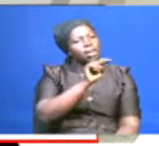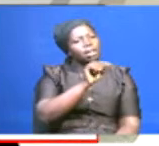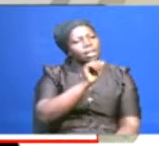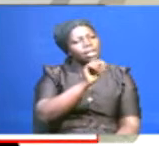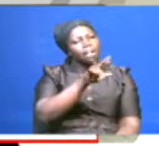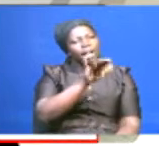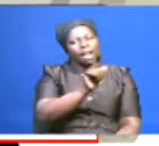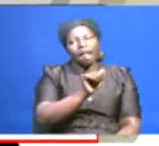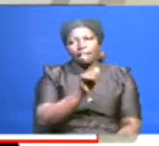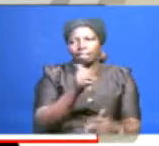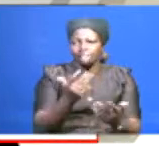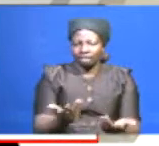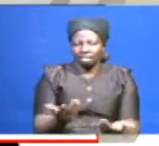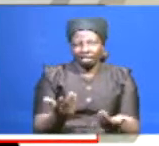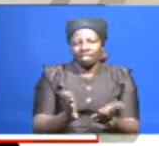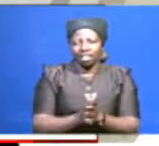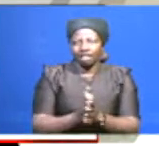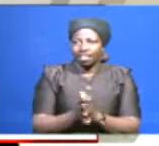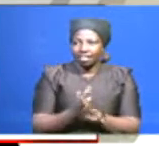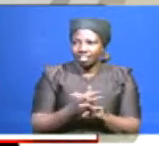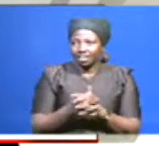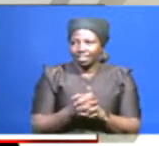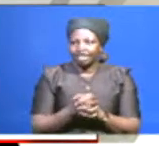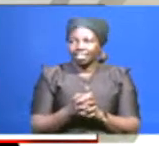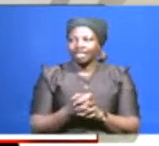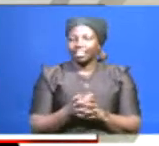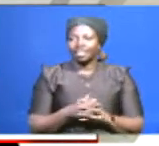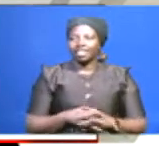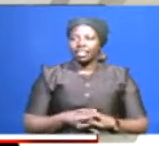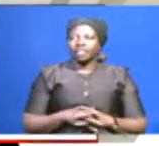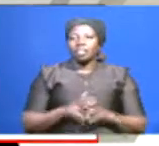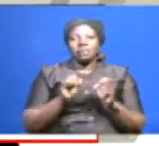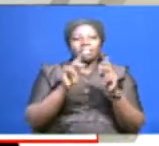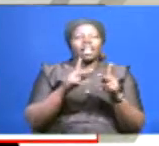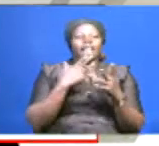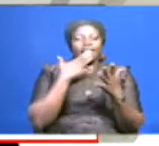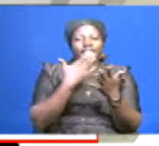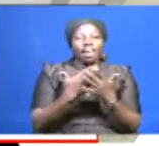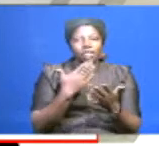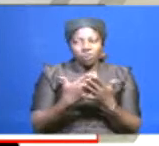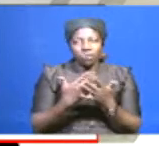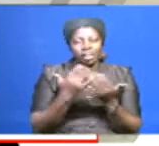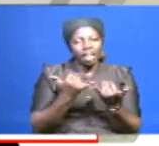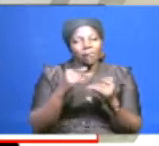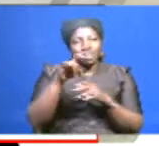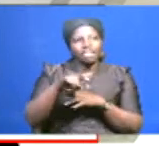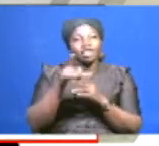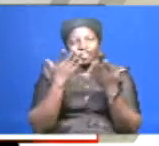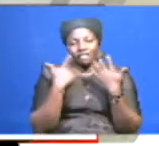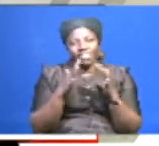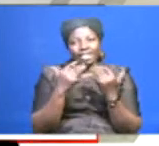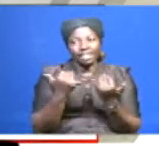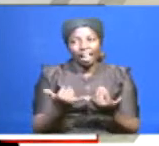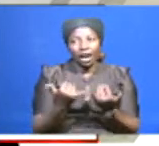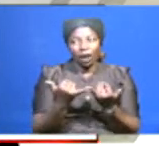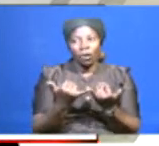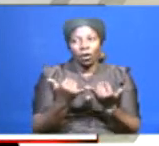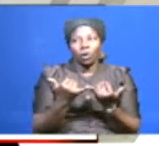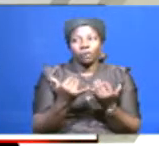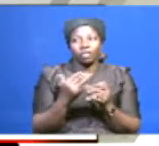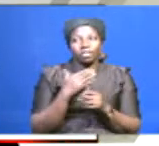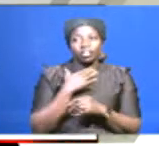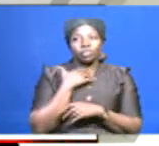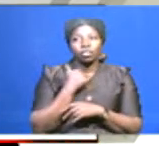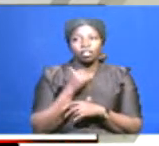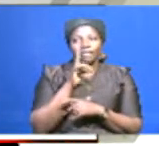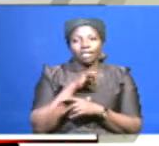records in the marathon. All right, thank you. We got to go now. Thanks. All right. Yeah? You want to start it off? Daniel